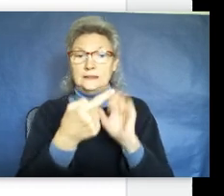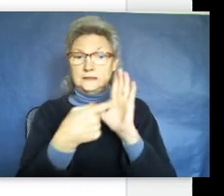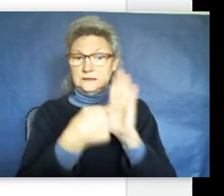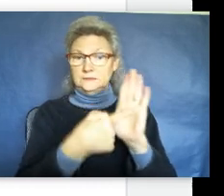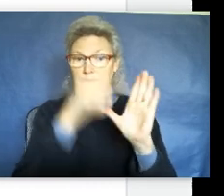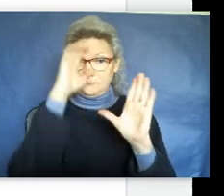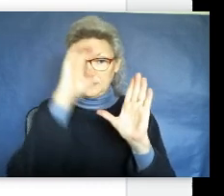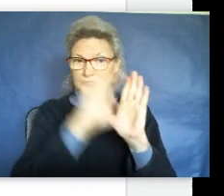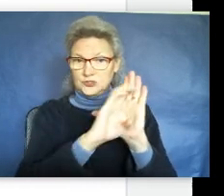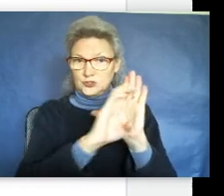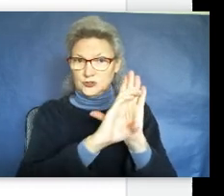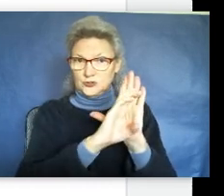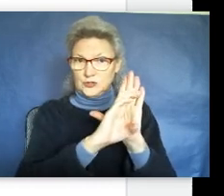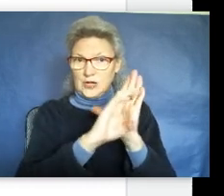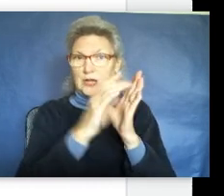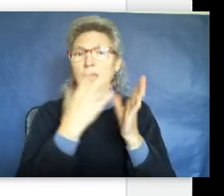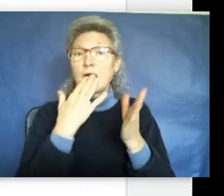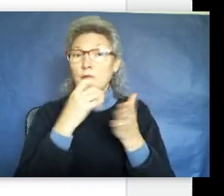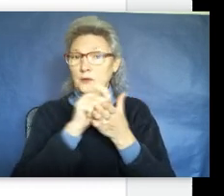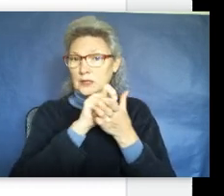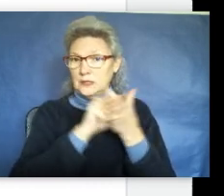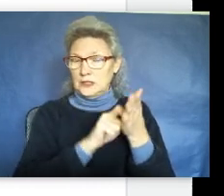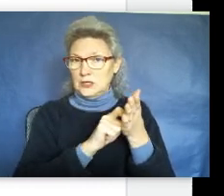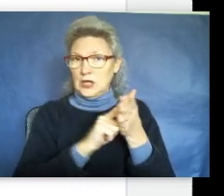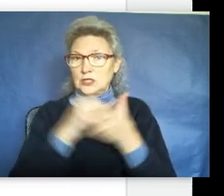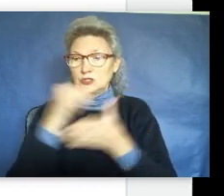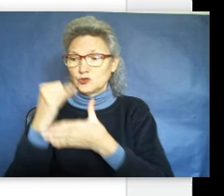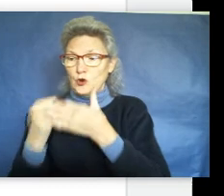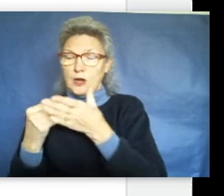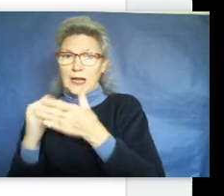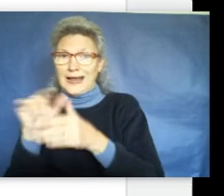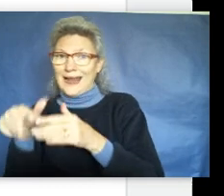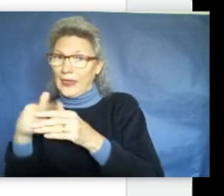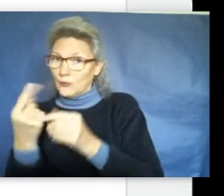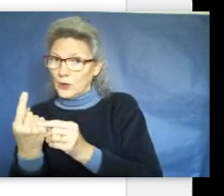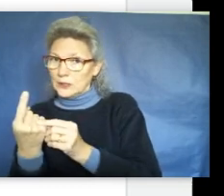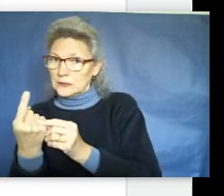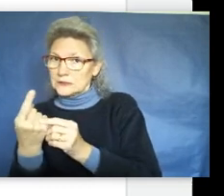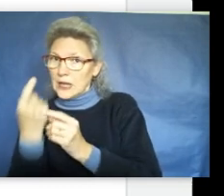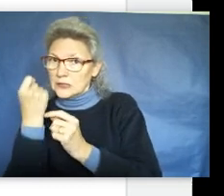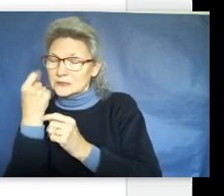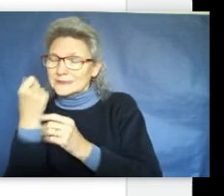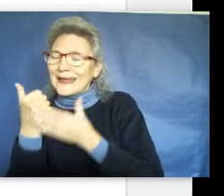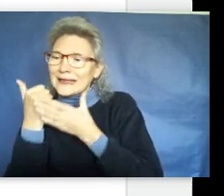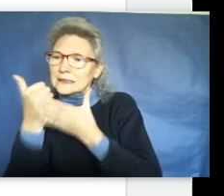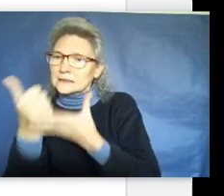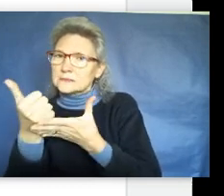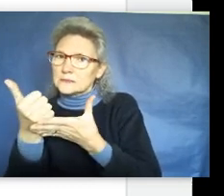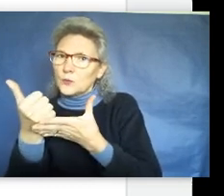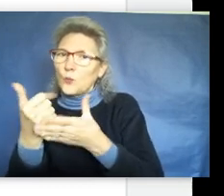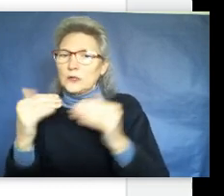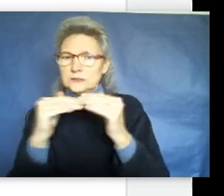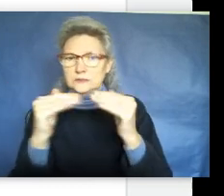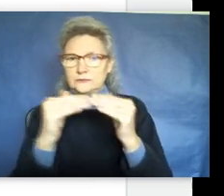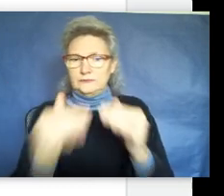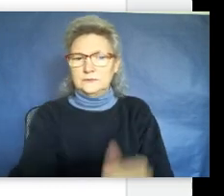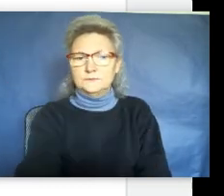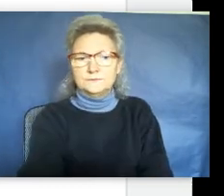model and shading it in and drawing a model next to it to better understand what would be equivalent.